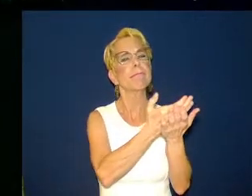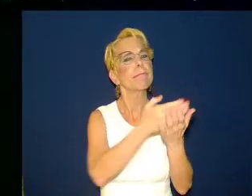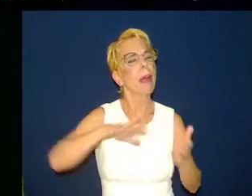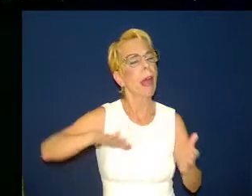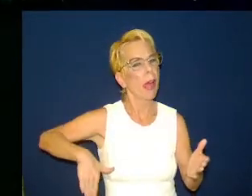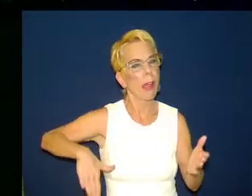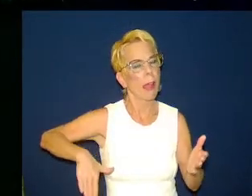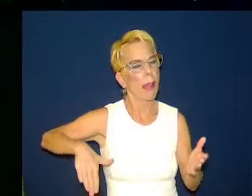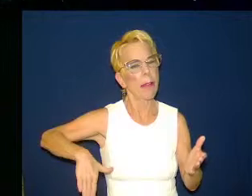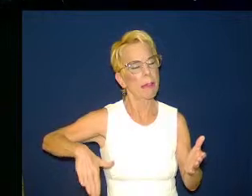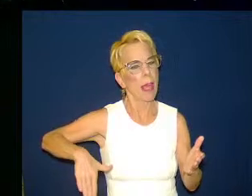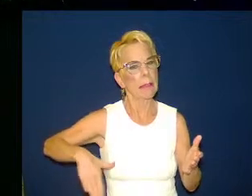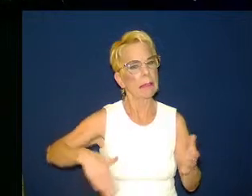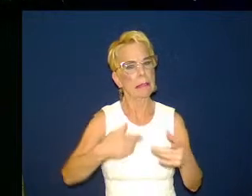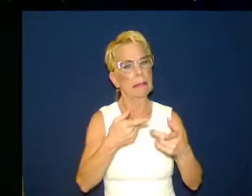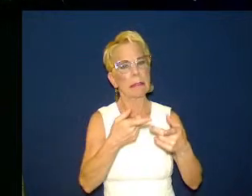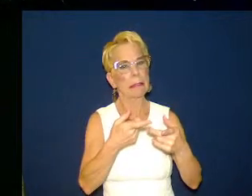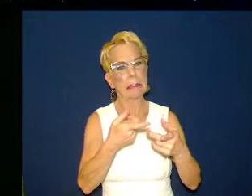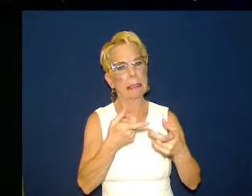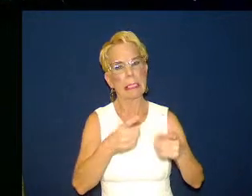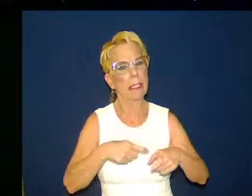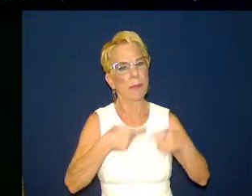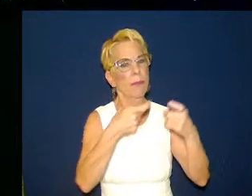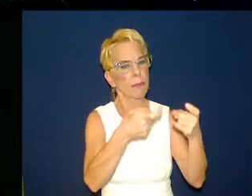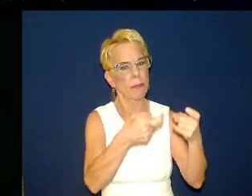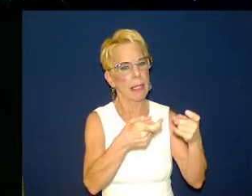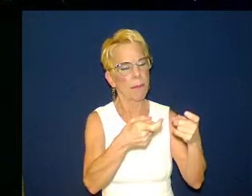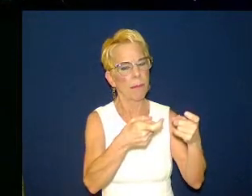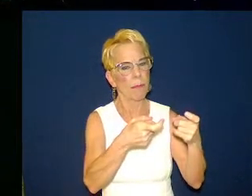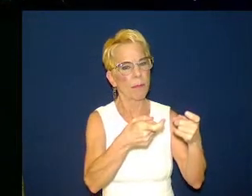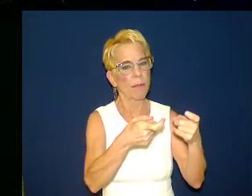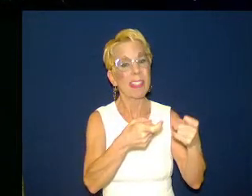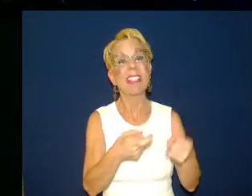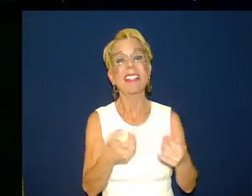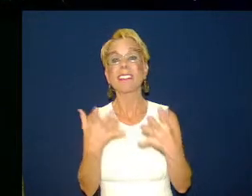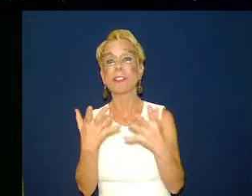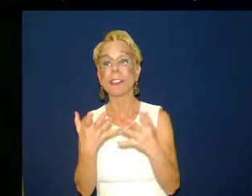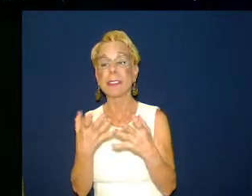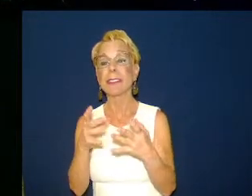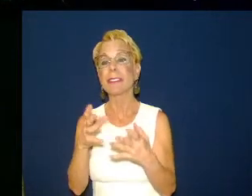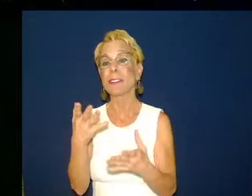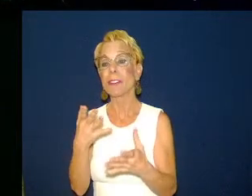He has forgiveness for you today for trying to sort it out on your own.